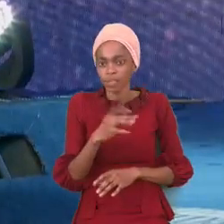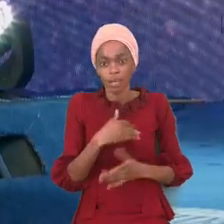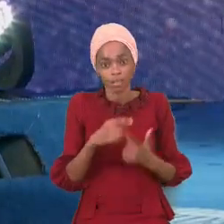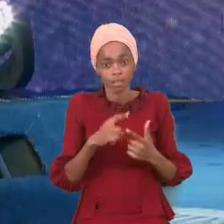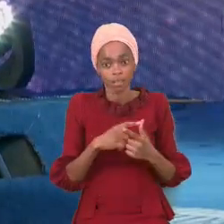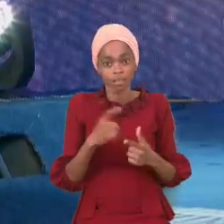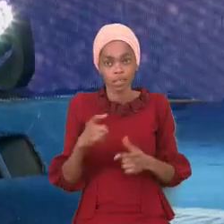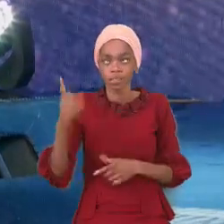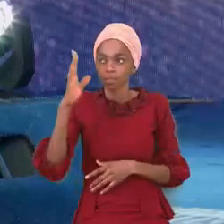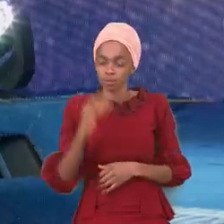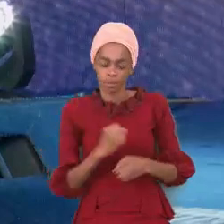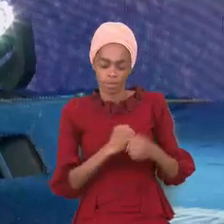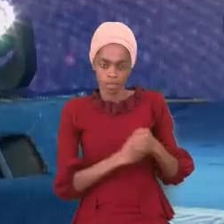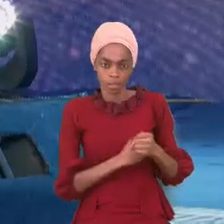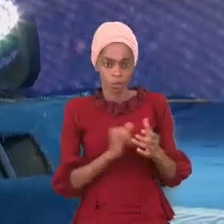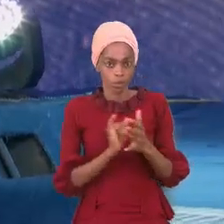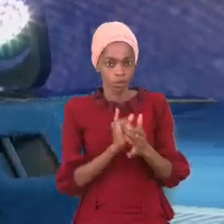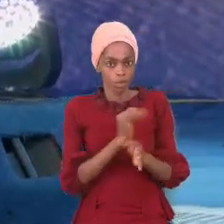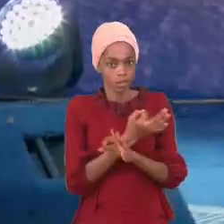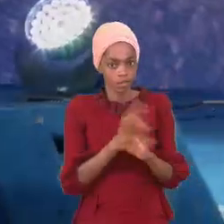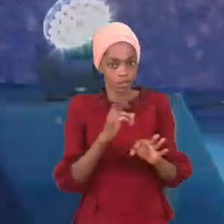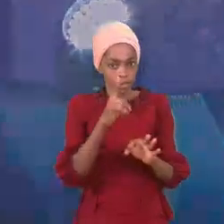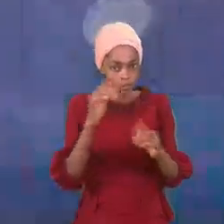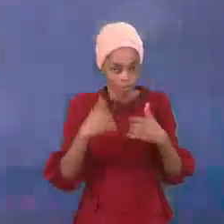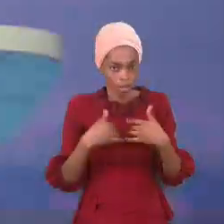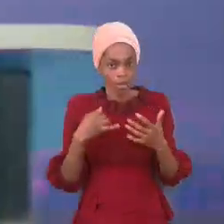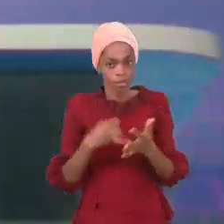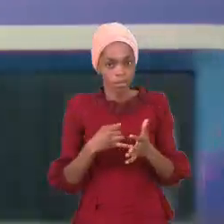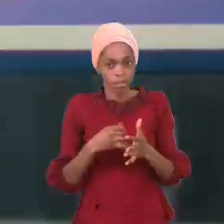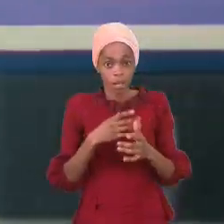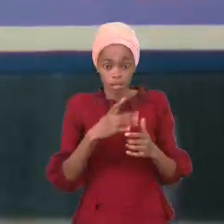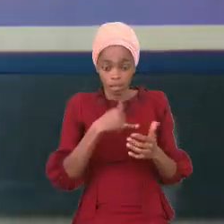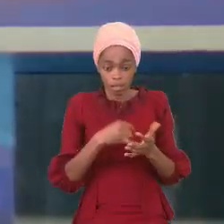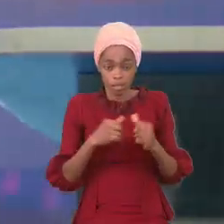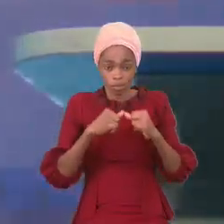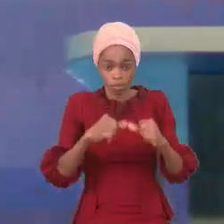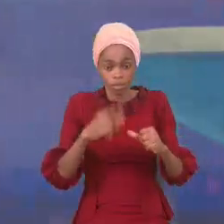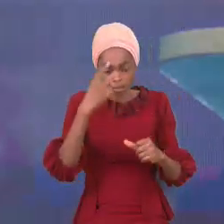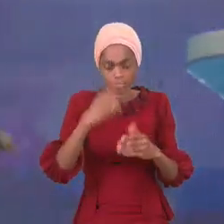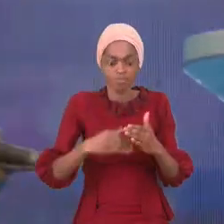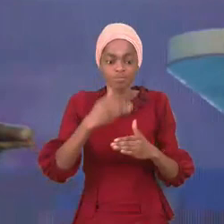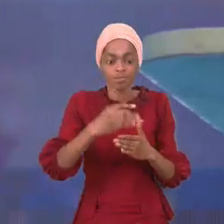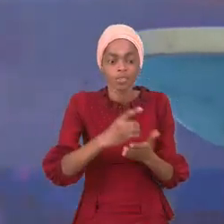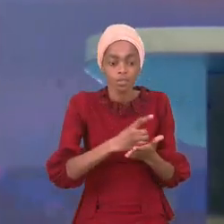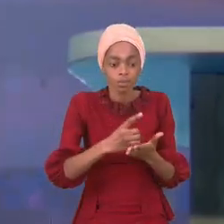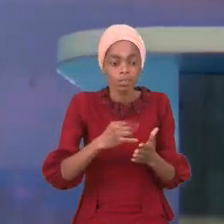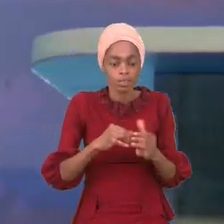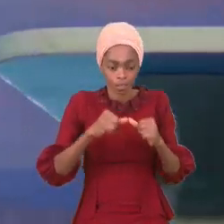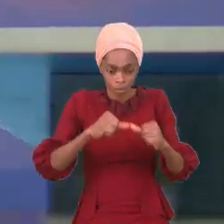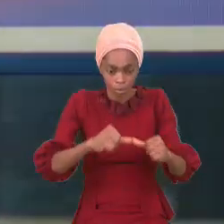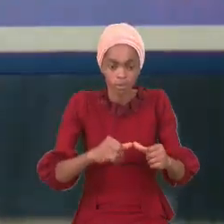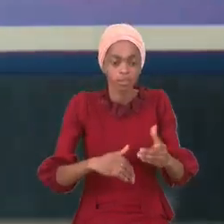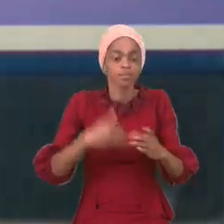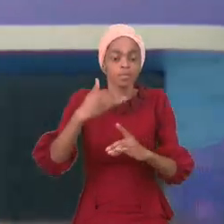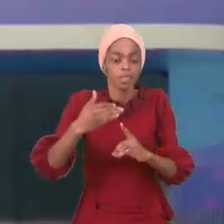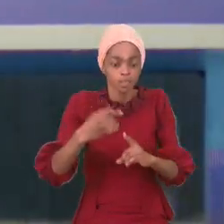he secures that freedom. You have it today. It continues for the following week. It continues the following